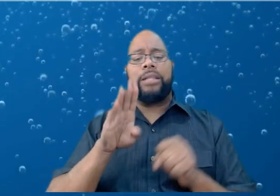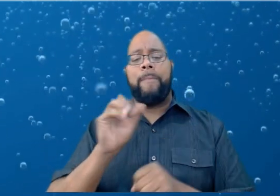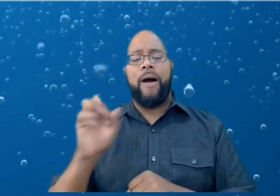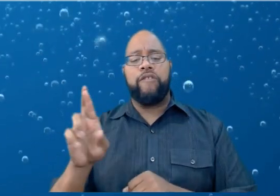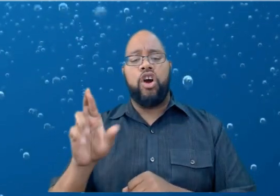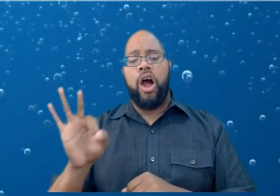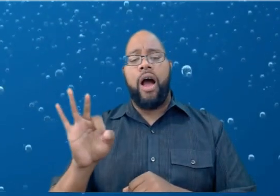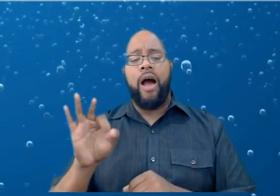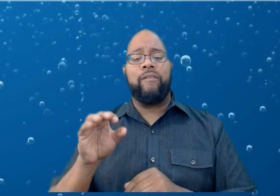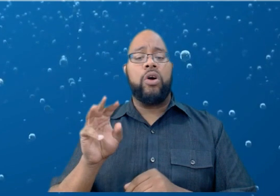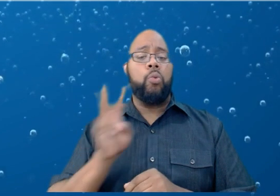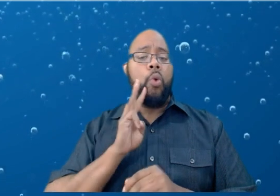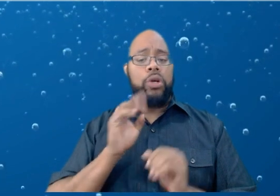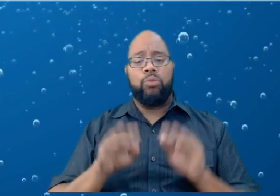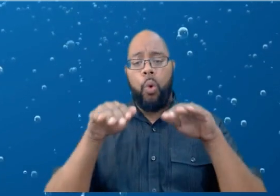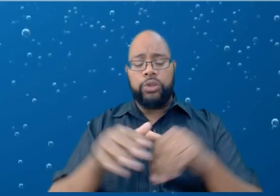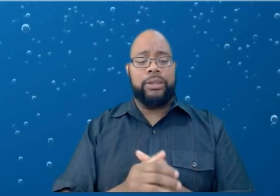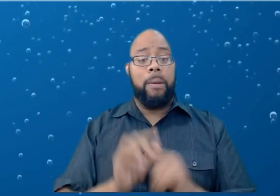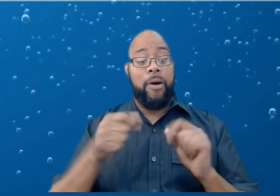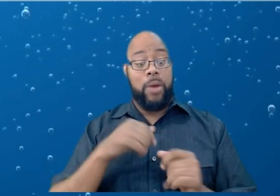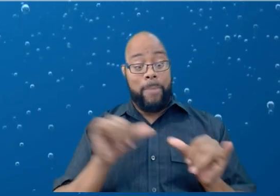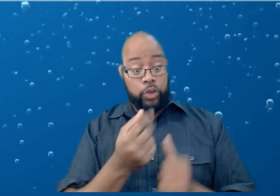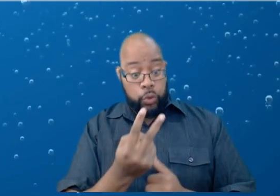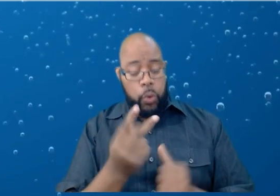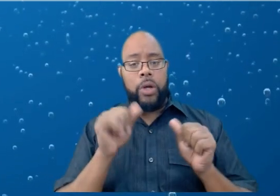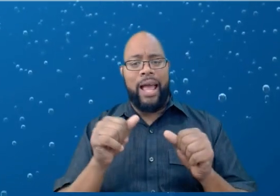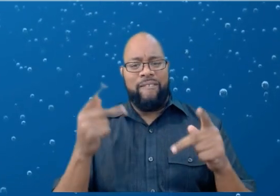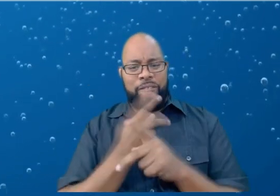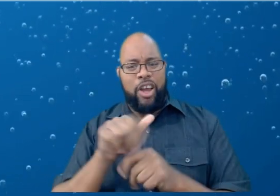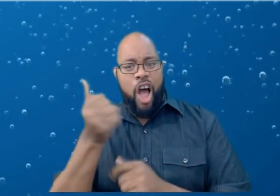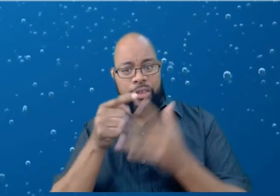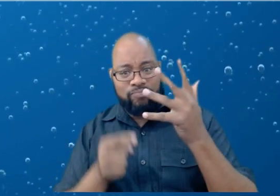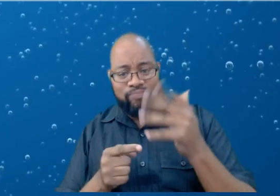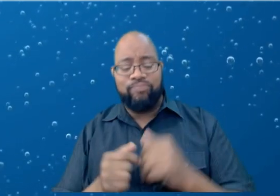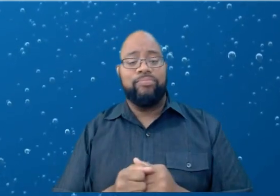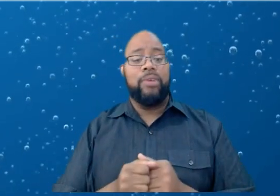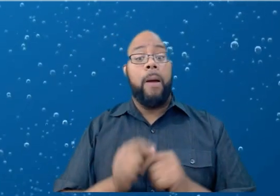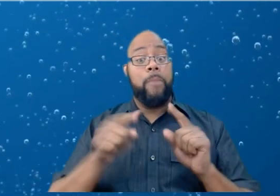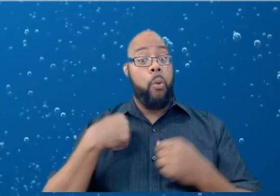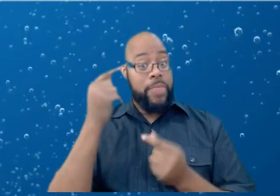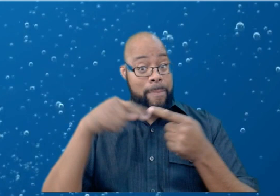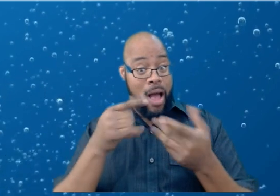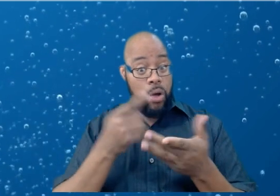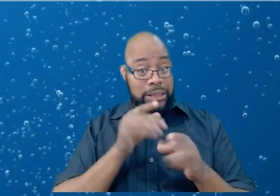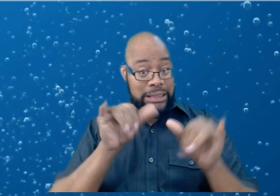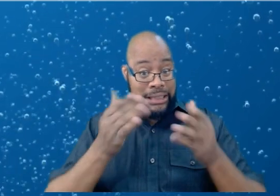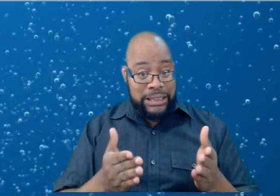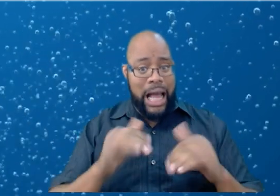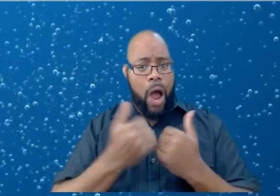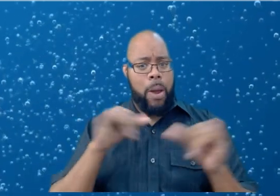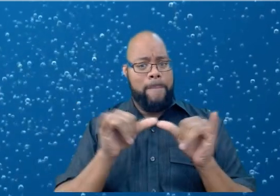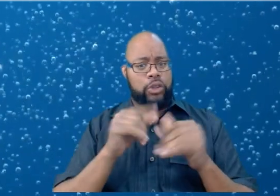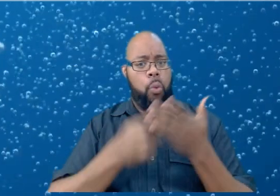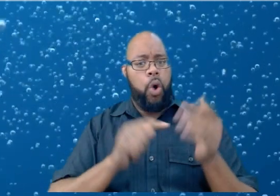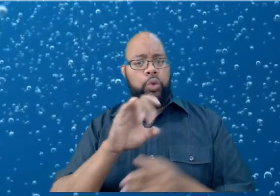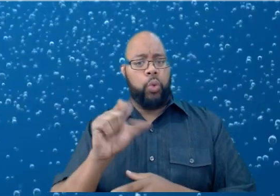seawater. But if we measure any two of these, we can quantify the entire system. as metrologists, things that we think about is how do